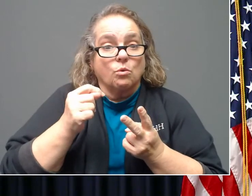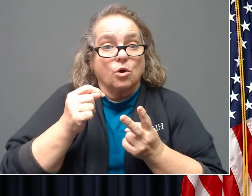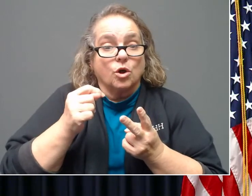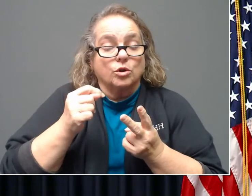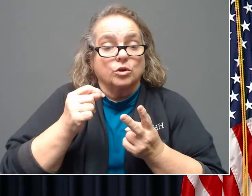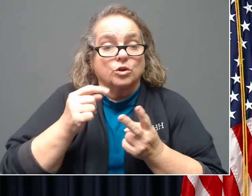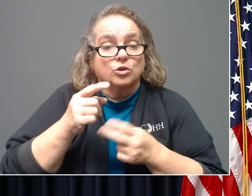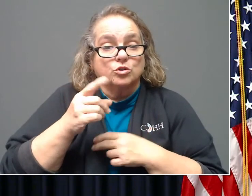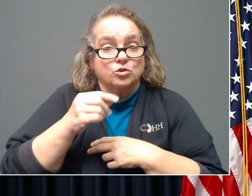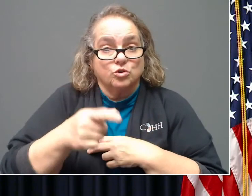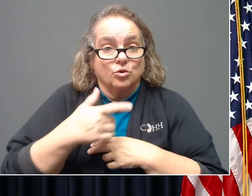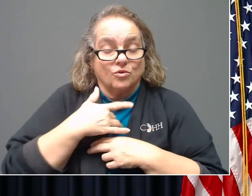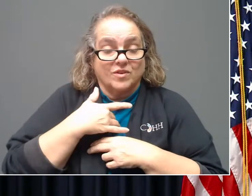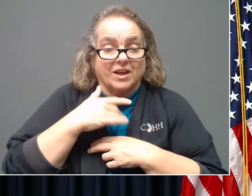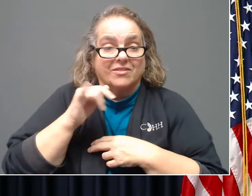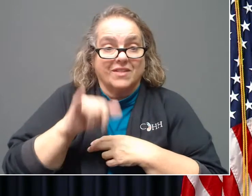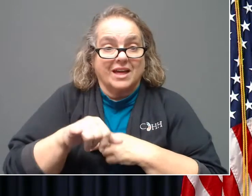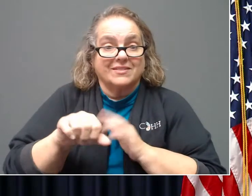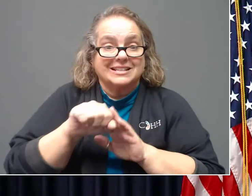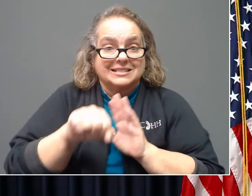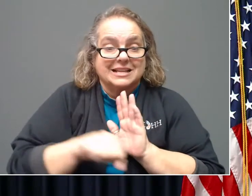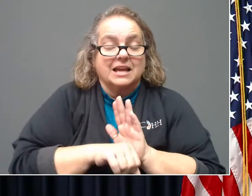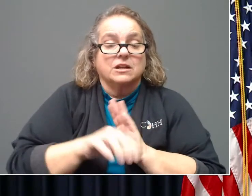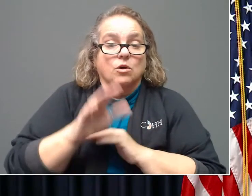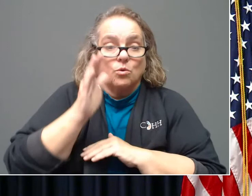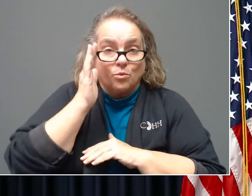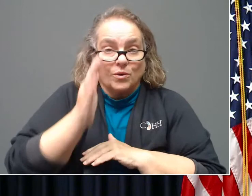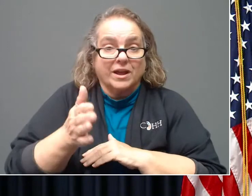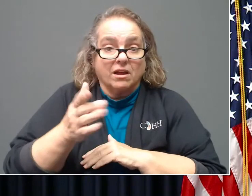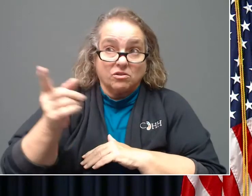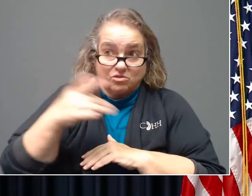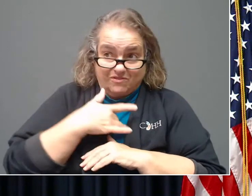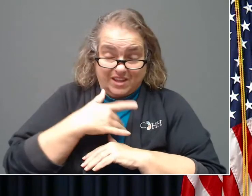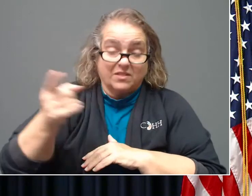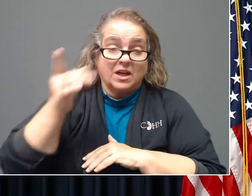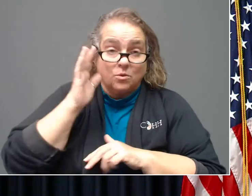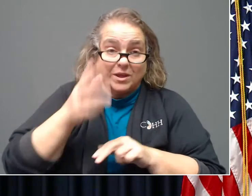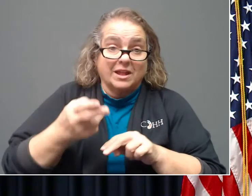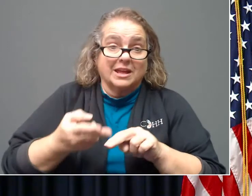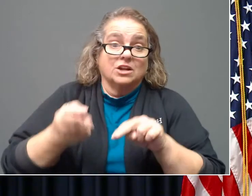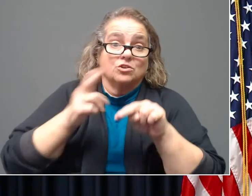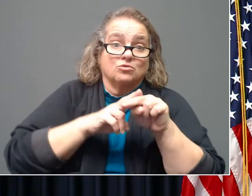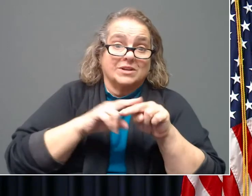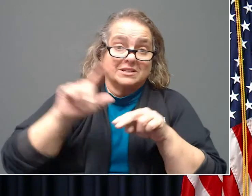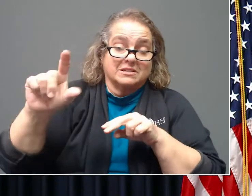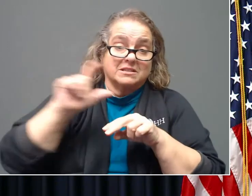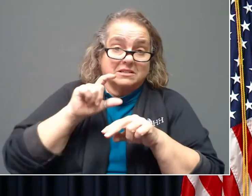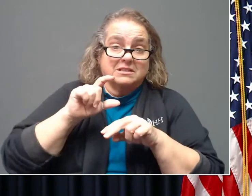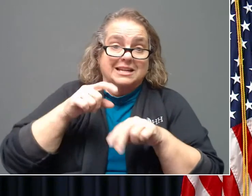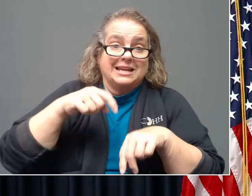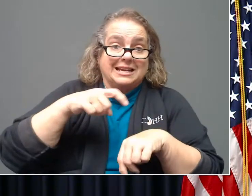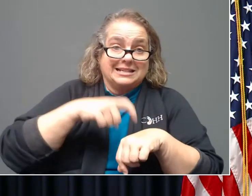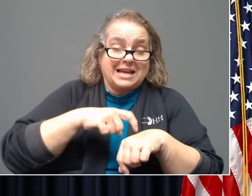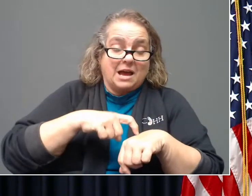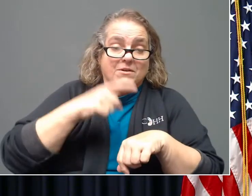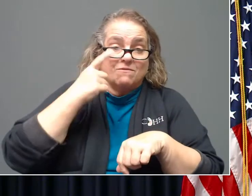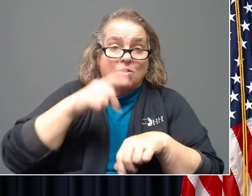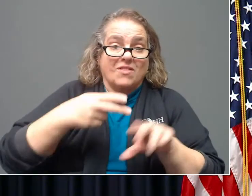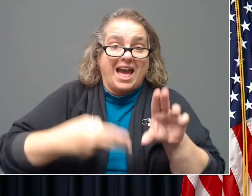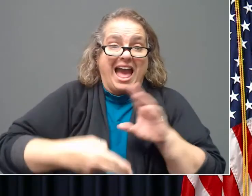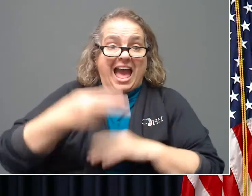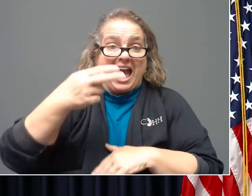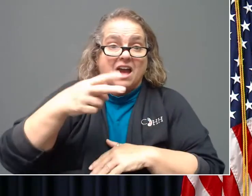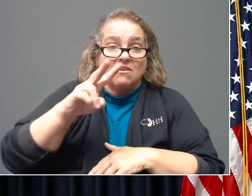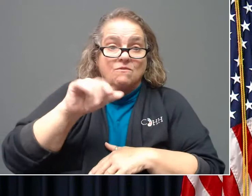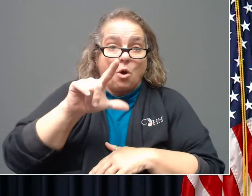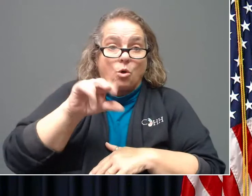the state will actually increase in time for the high volume drive-through sites that Kroger is supposed to set